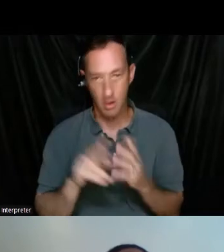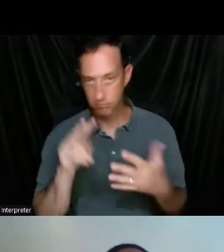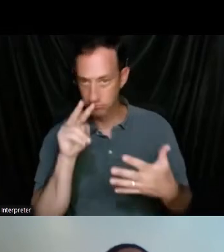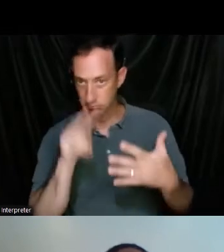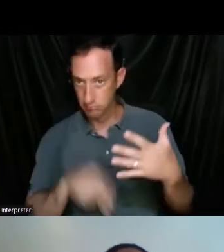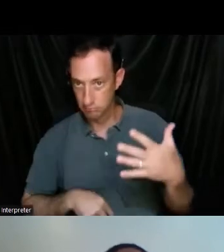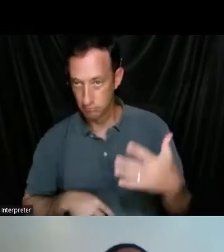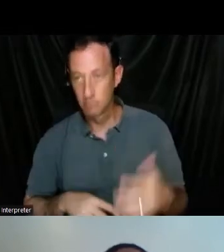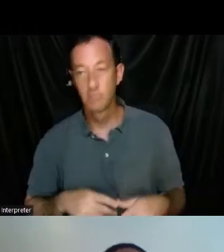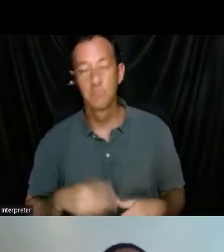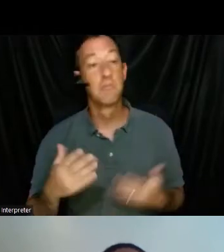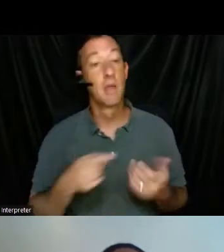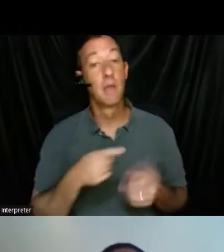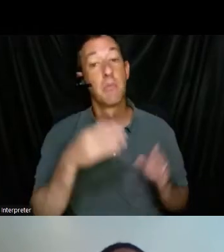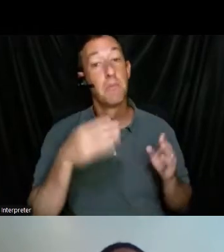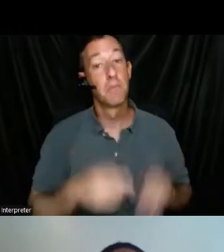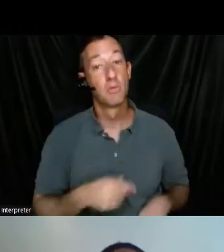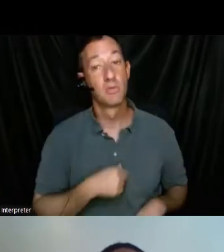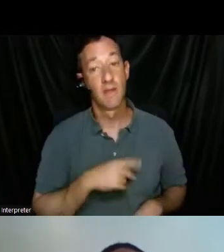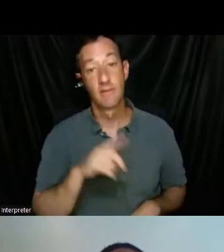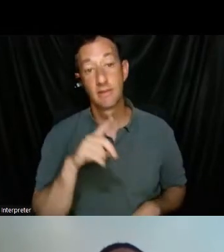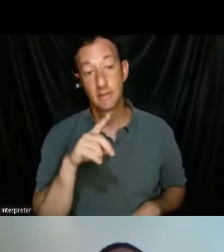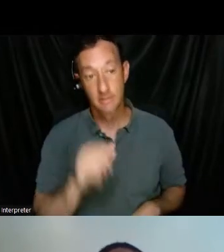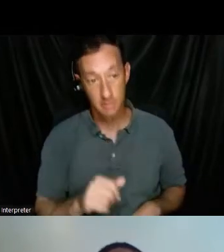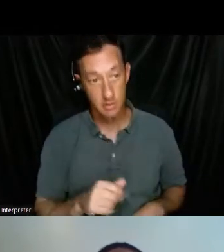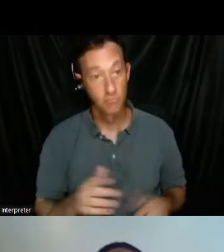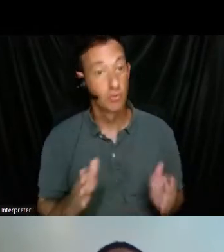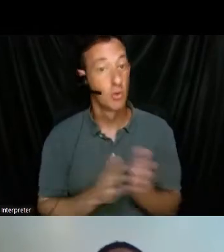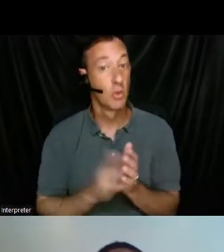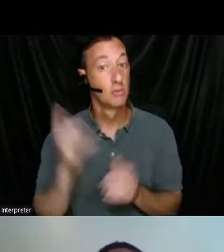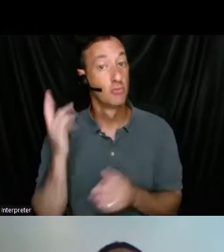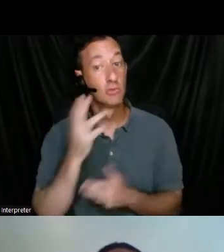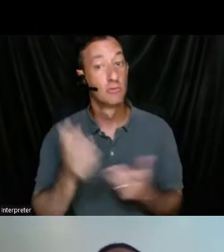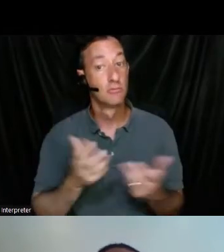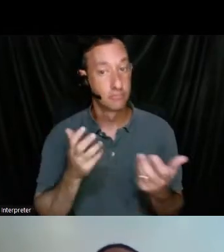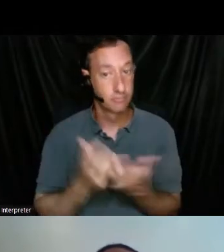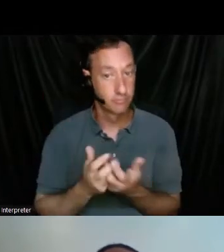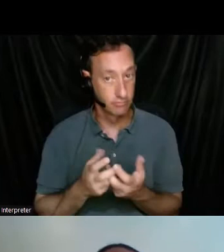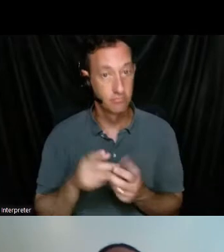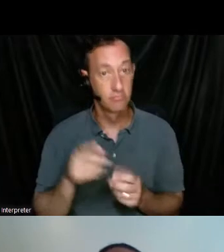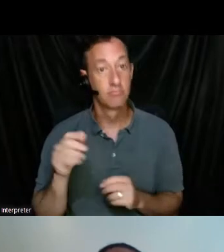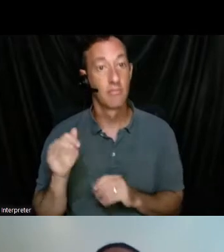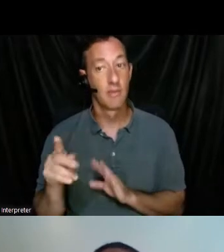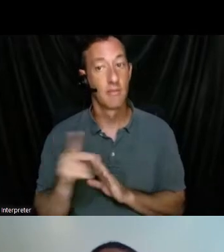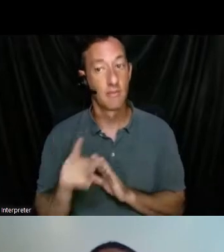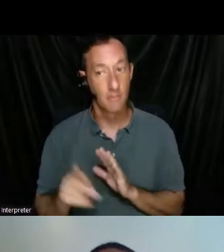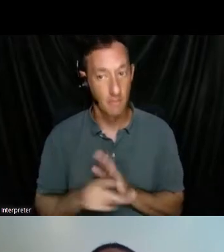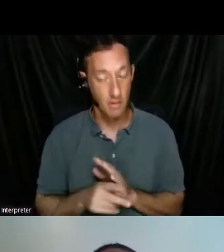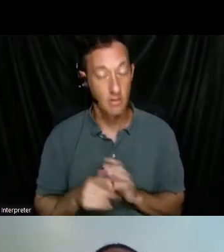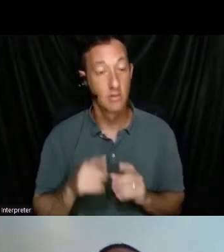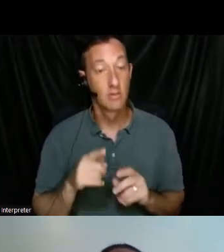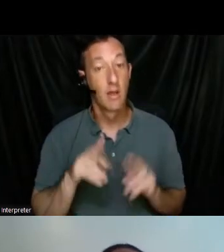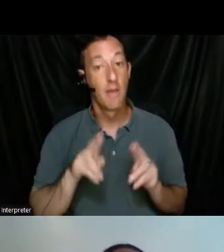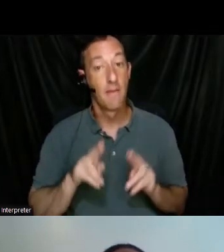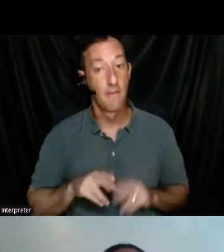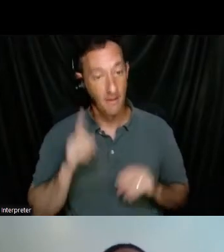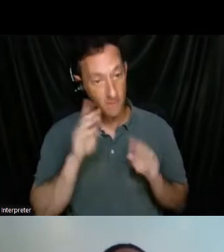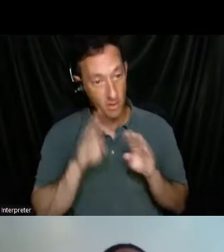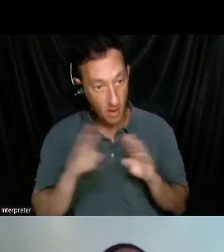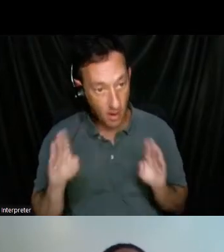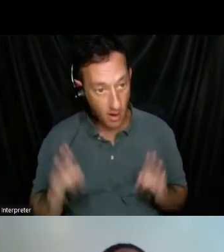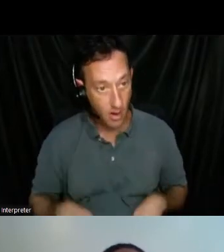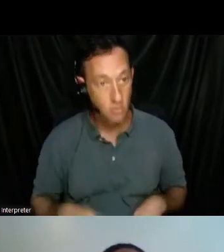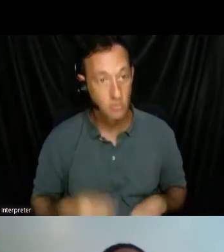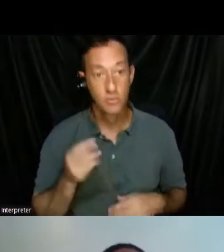might see an individual with a disability request a reasonable accommodation to such a policy when they're either applying for housing or when they